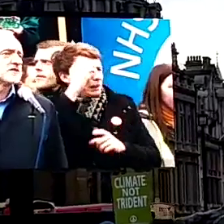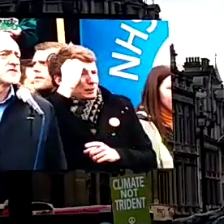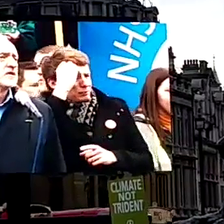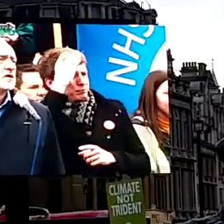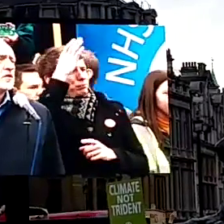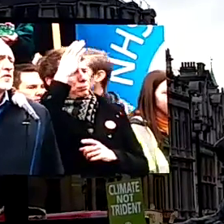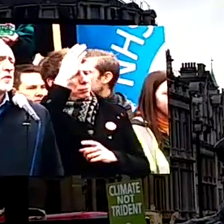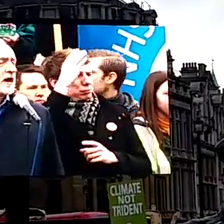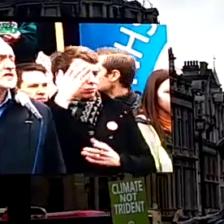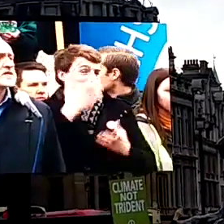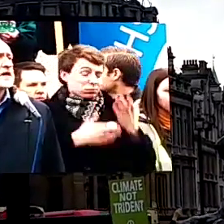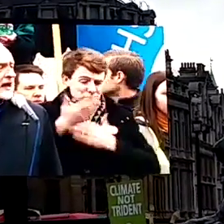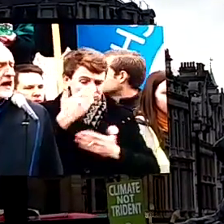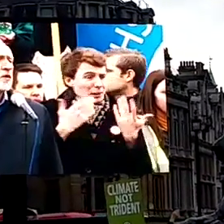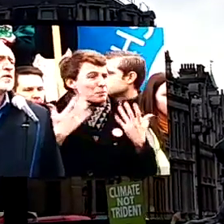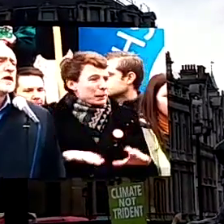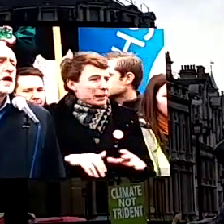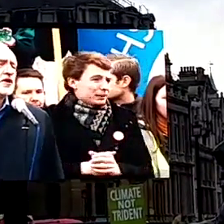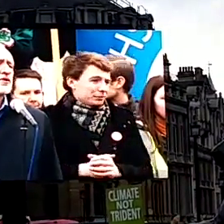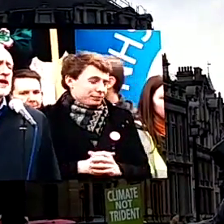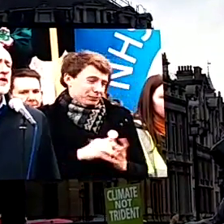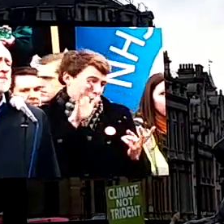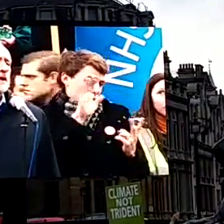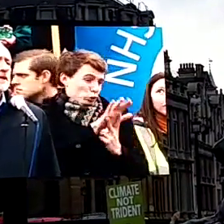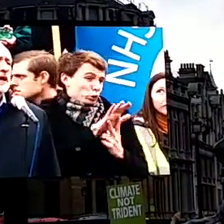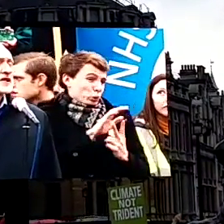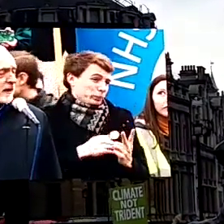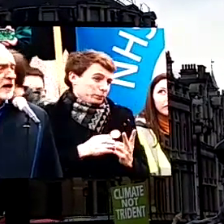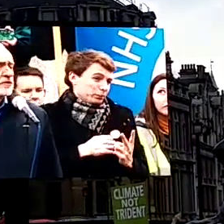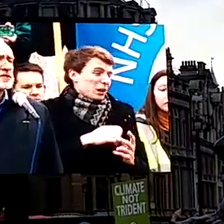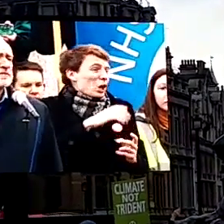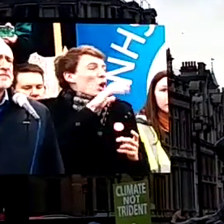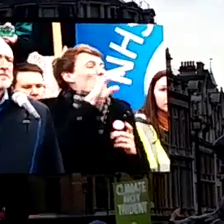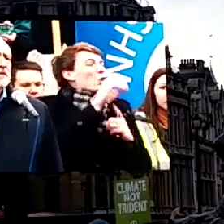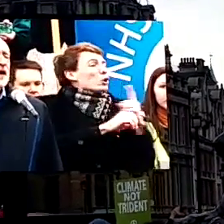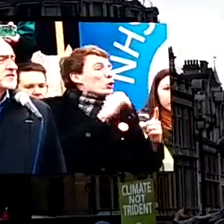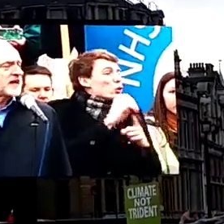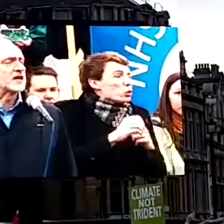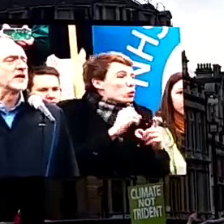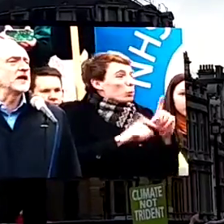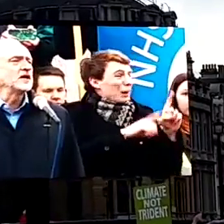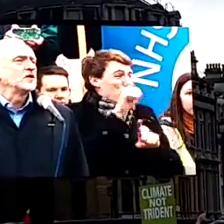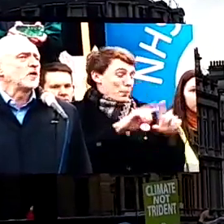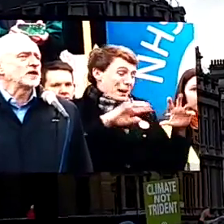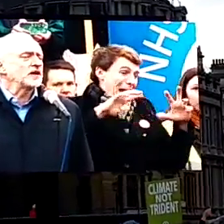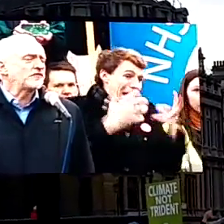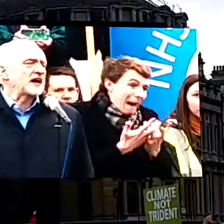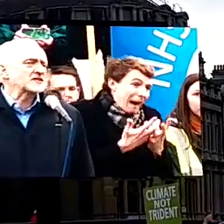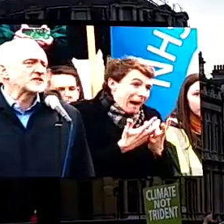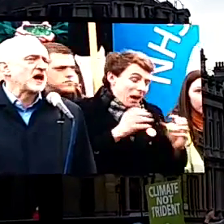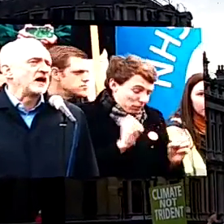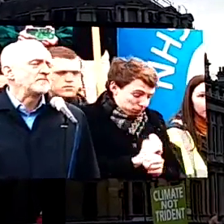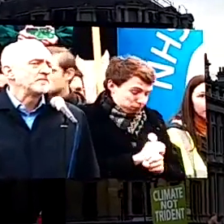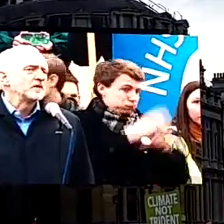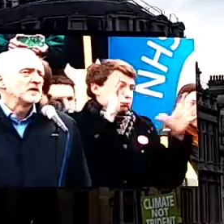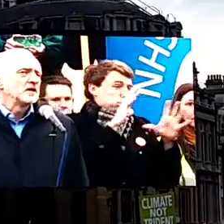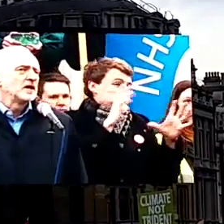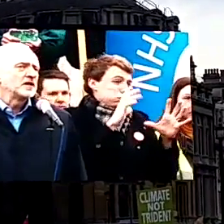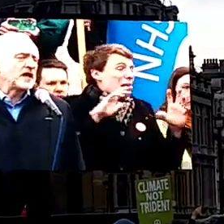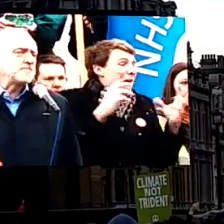two things. One is how a nuclear weapon explodes, and secondly, what the effects